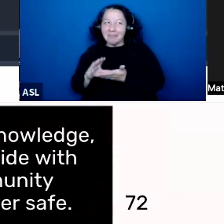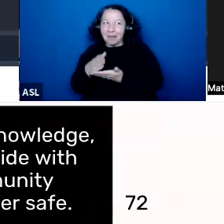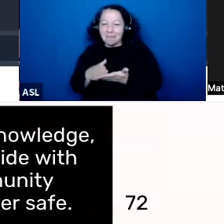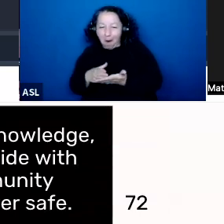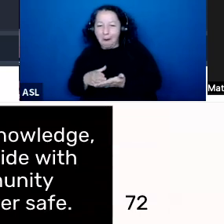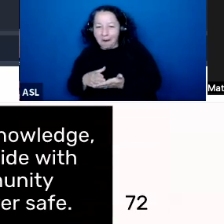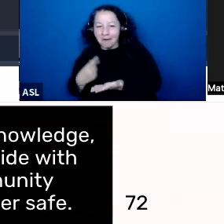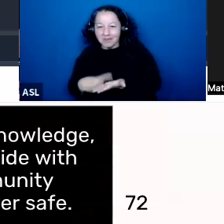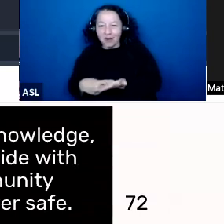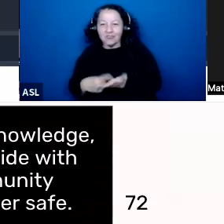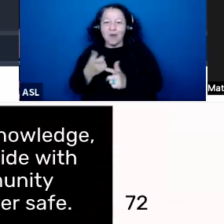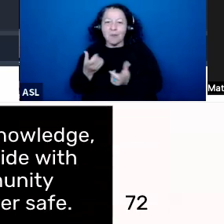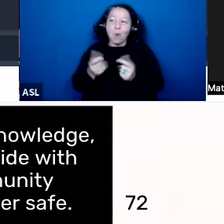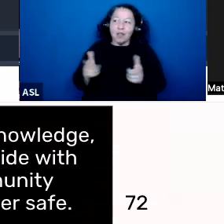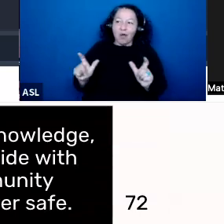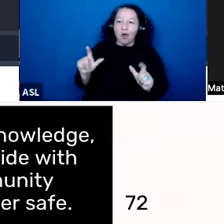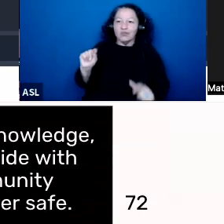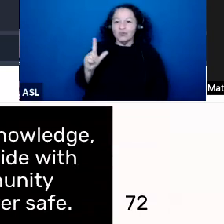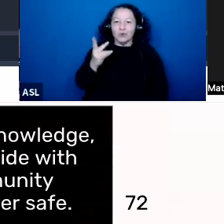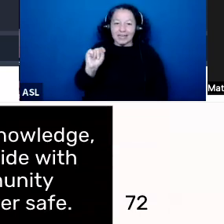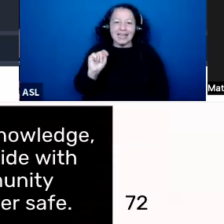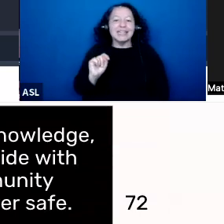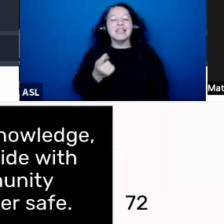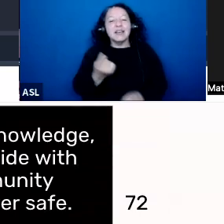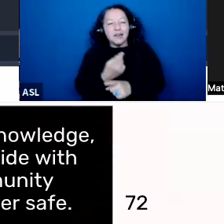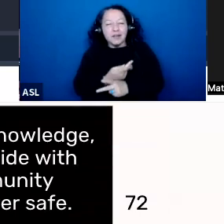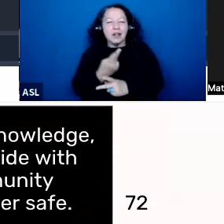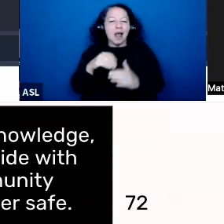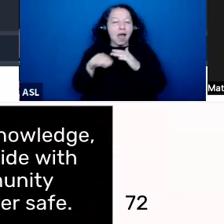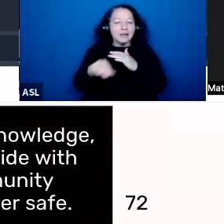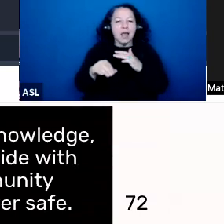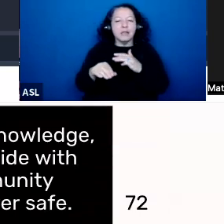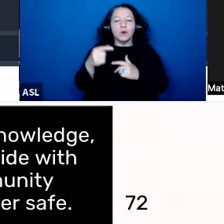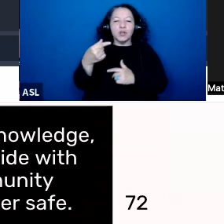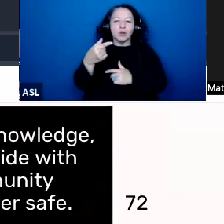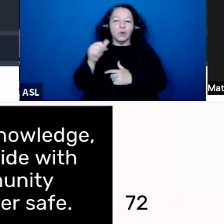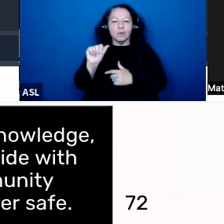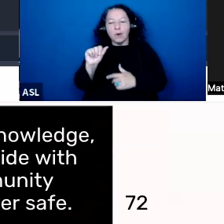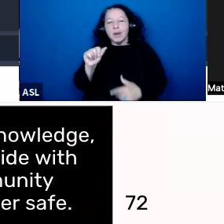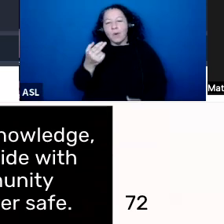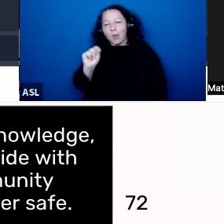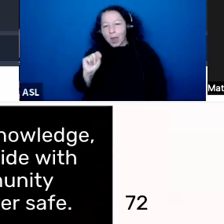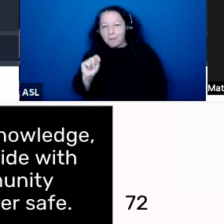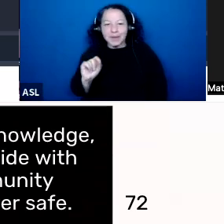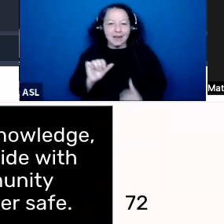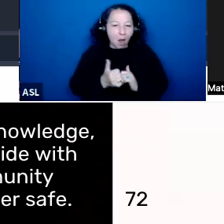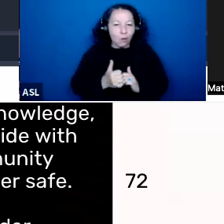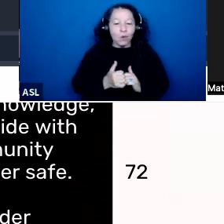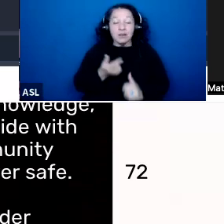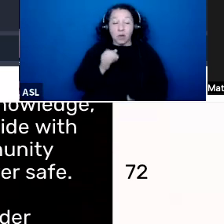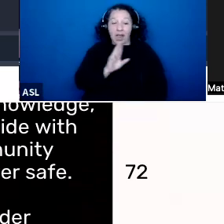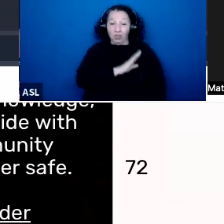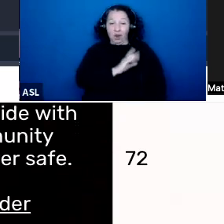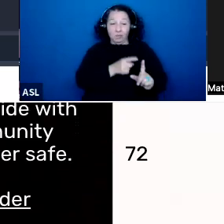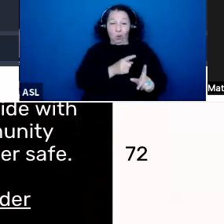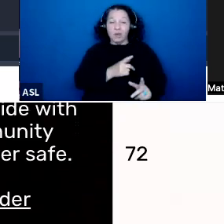toolkit that you can connect to from here, navigating access to gender affirming hormone therapy. To Taylor's